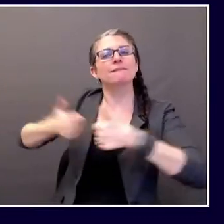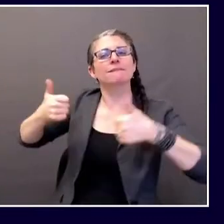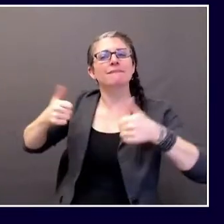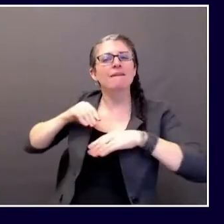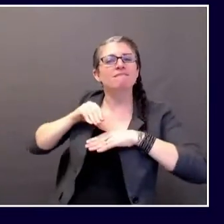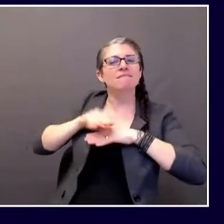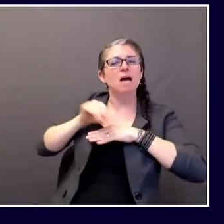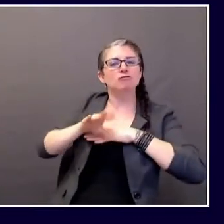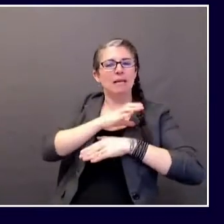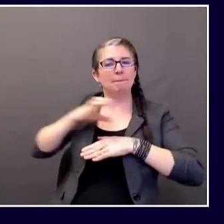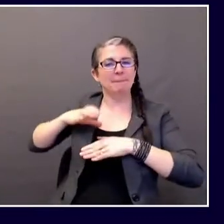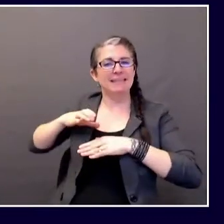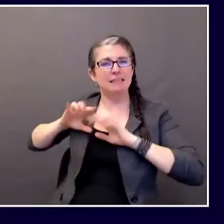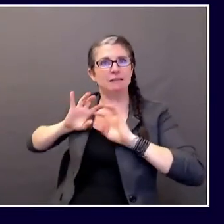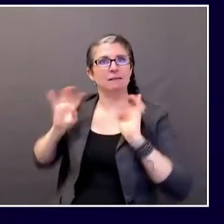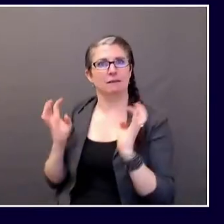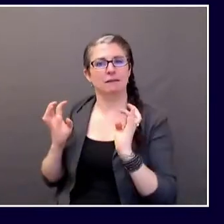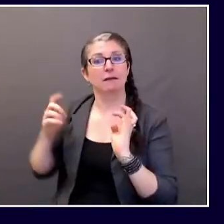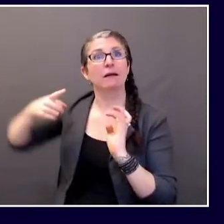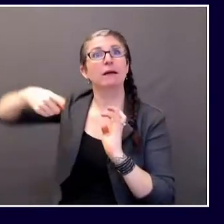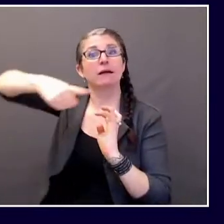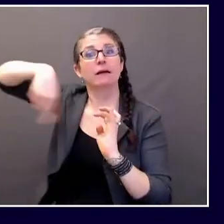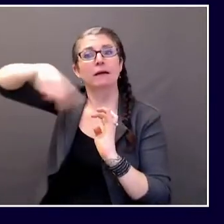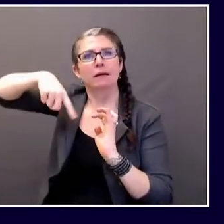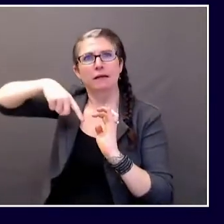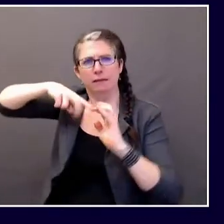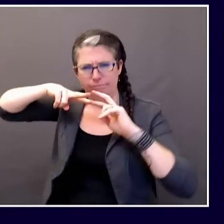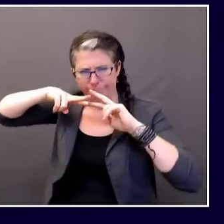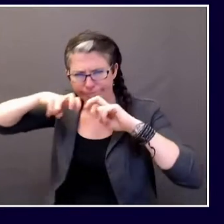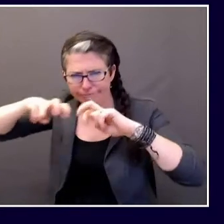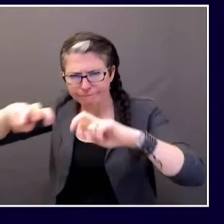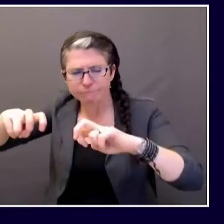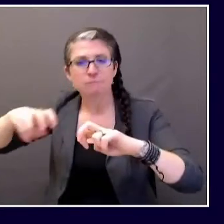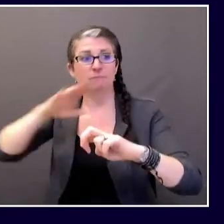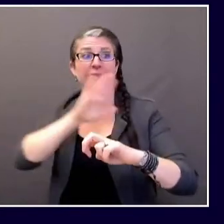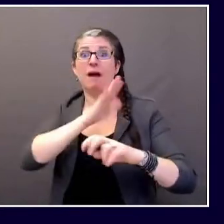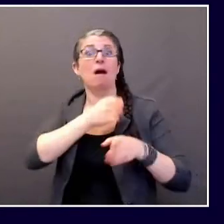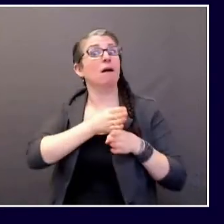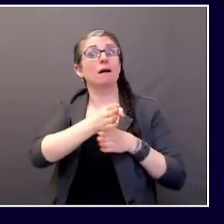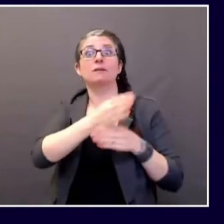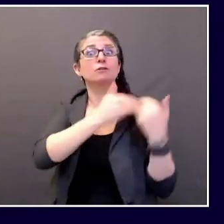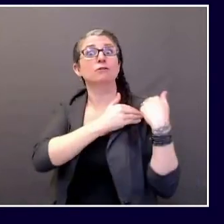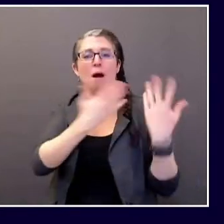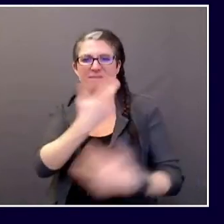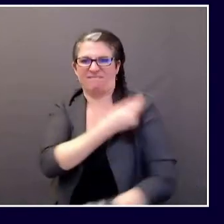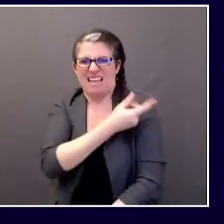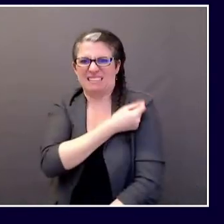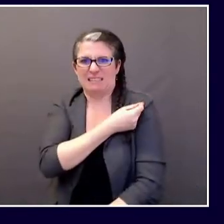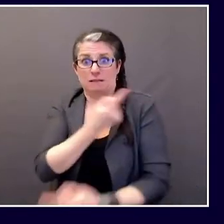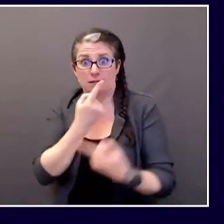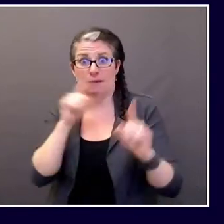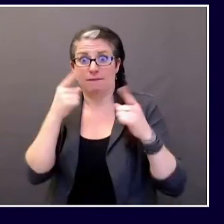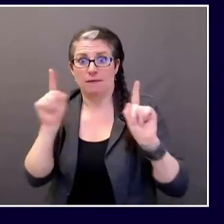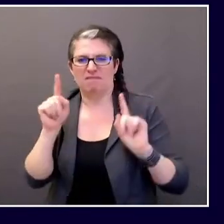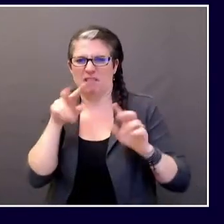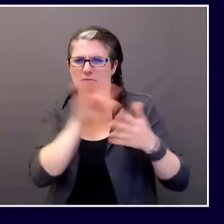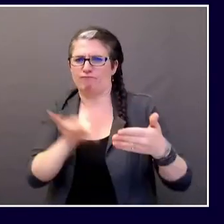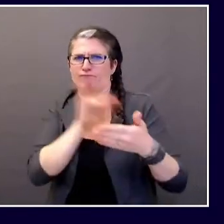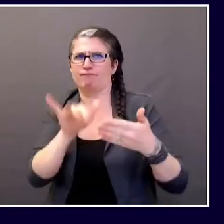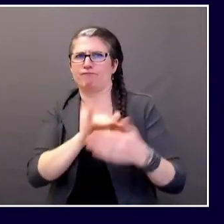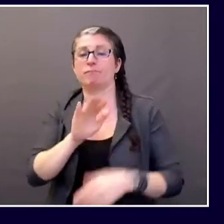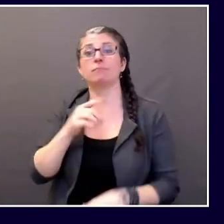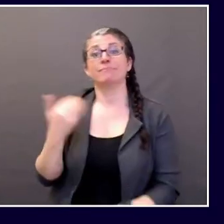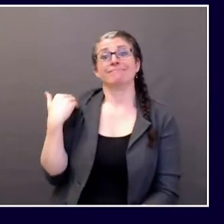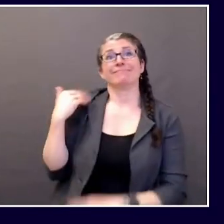to their deliberations, who analyze the data, and they go really deep. They kick the tires really hard on the